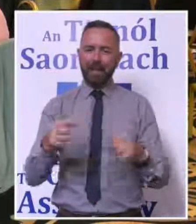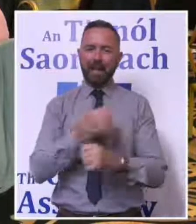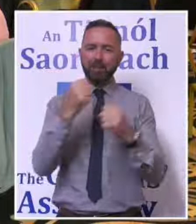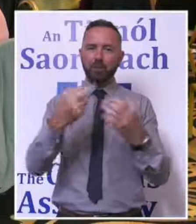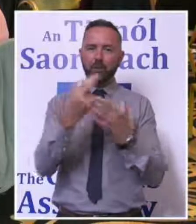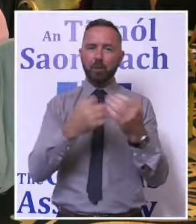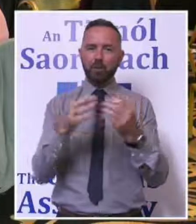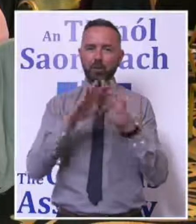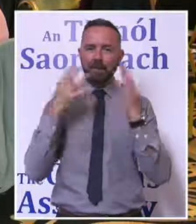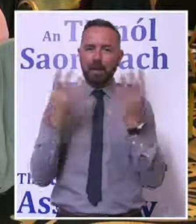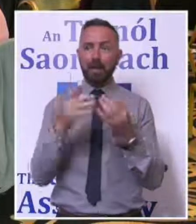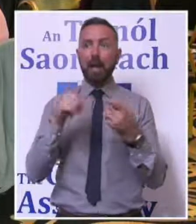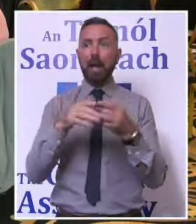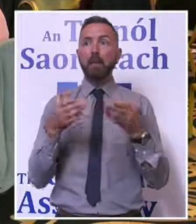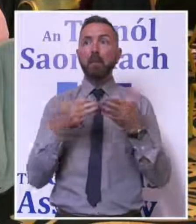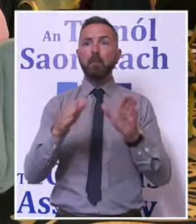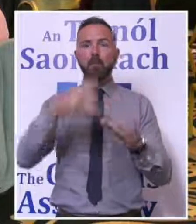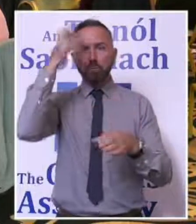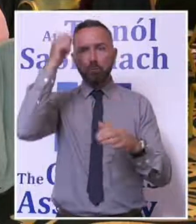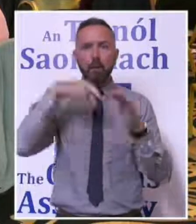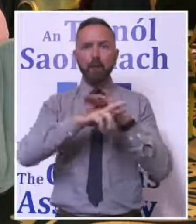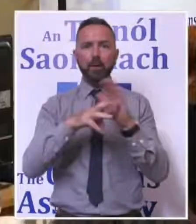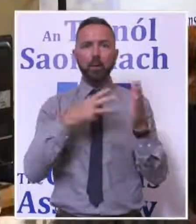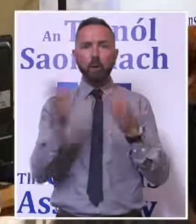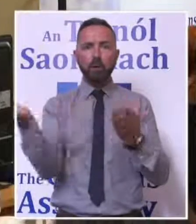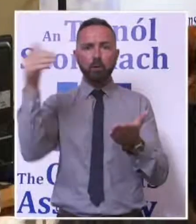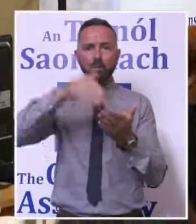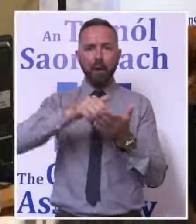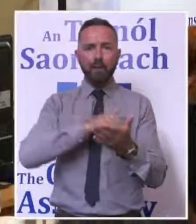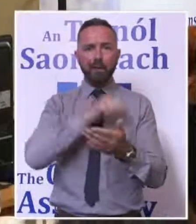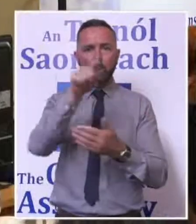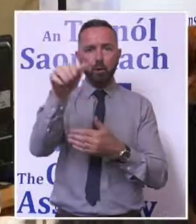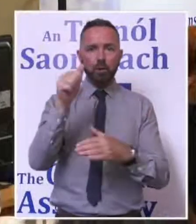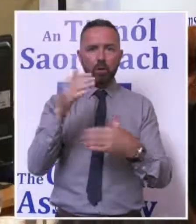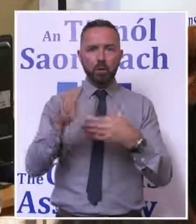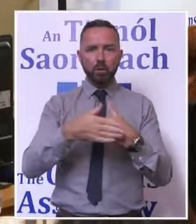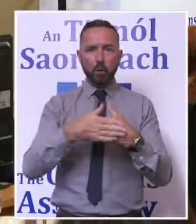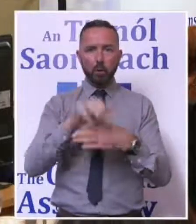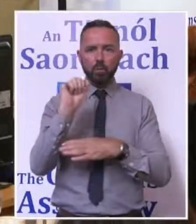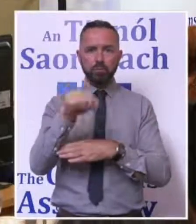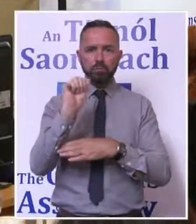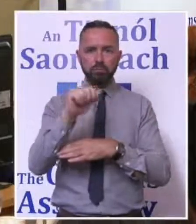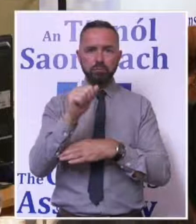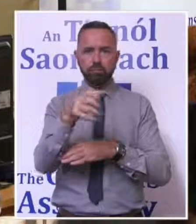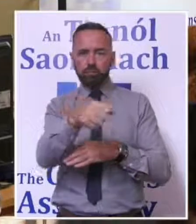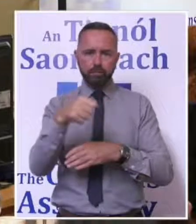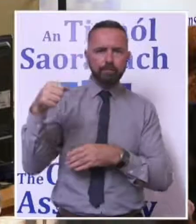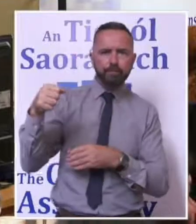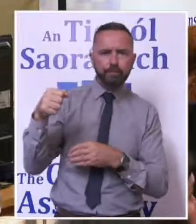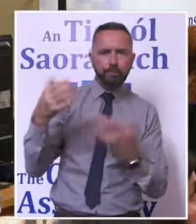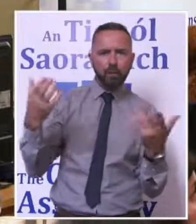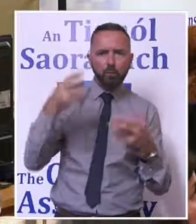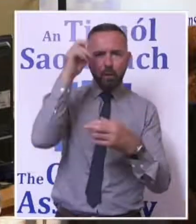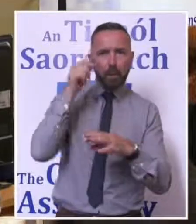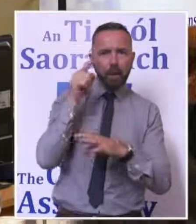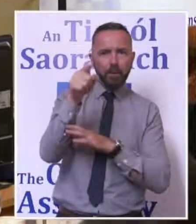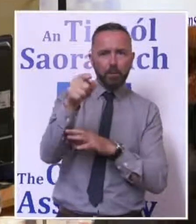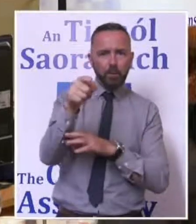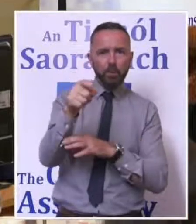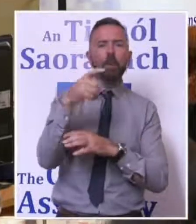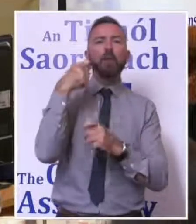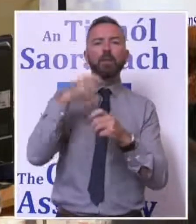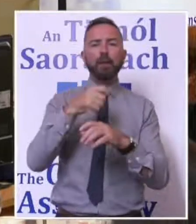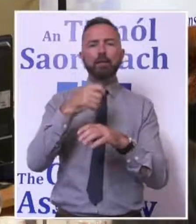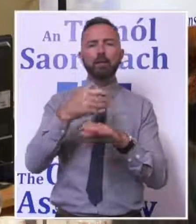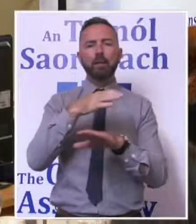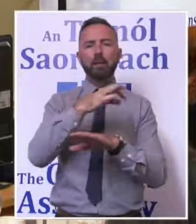And public reminders when they come to your doorstep that one of the big issues is give local government